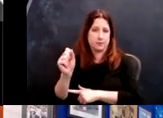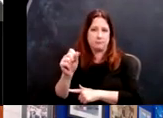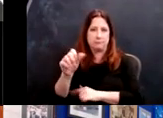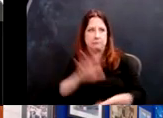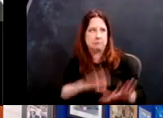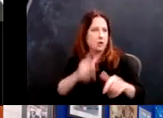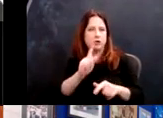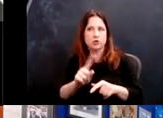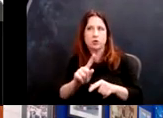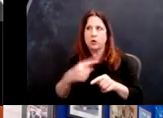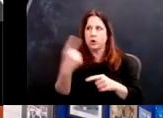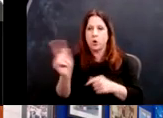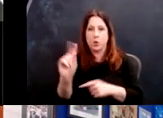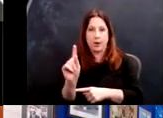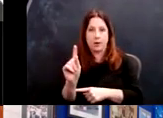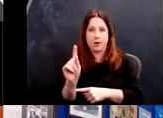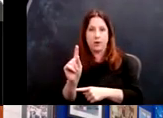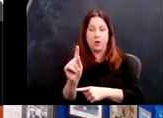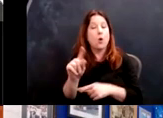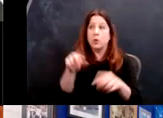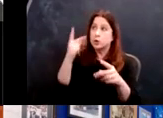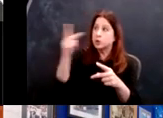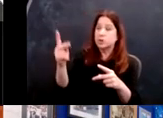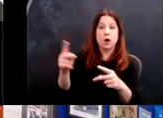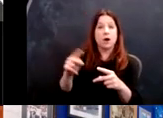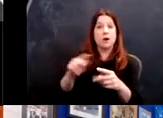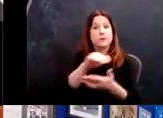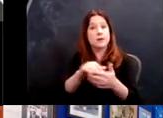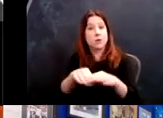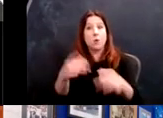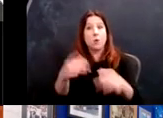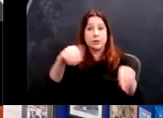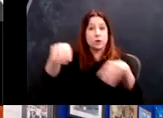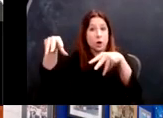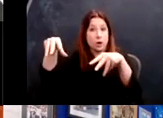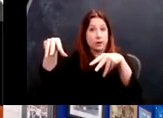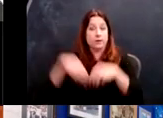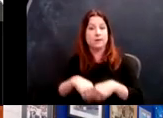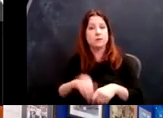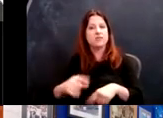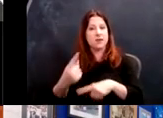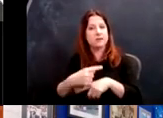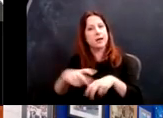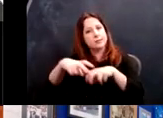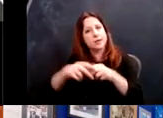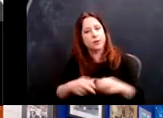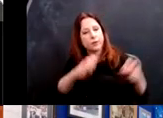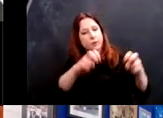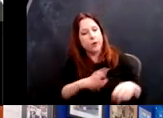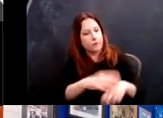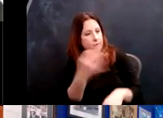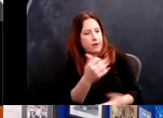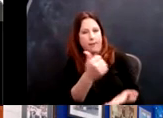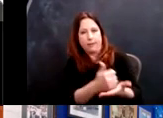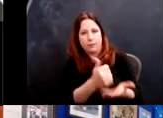go, when she saw the lights on in the center. I spent a few hours with her that Friday, helping her with numerous